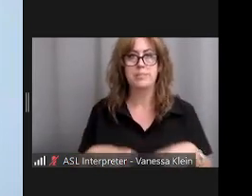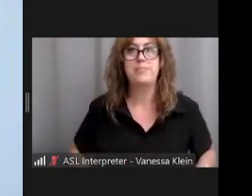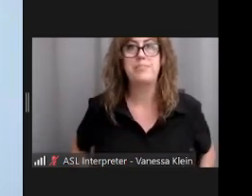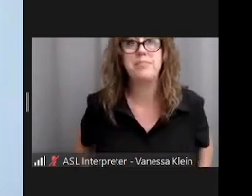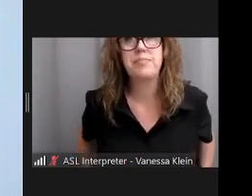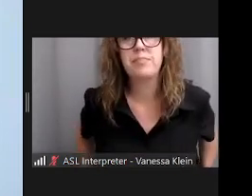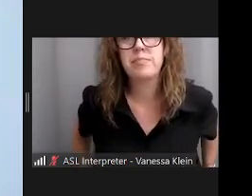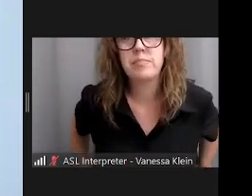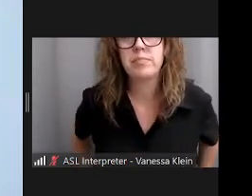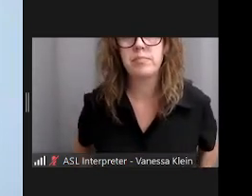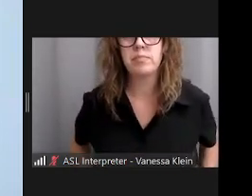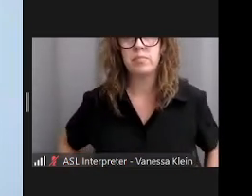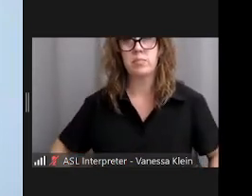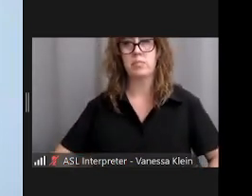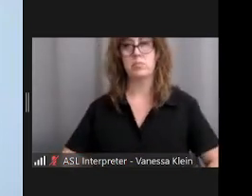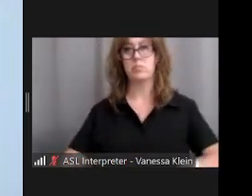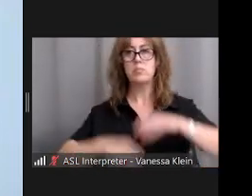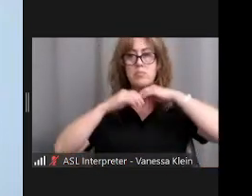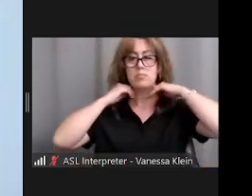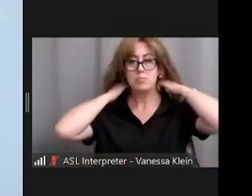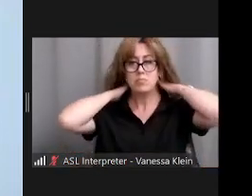espacios públicos que nos habían sido